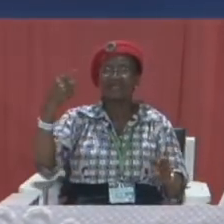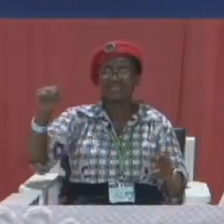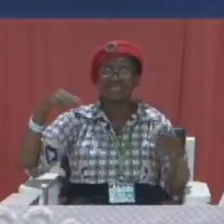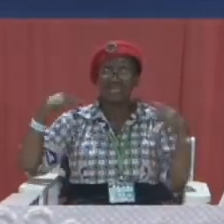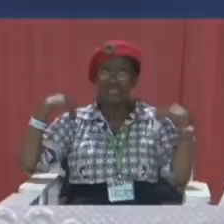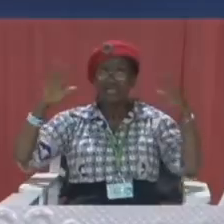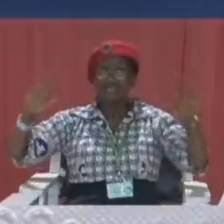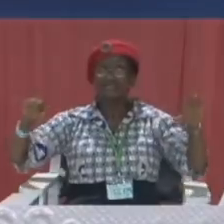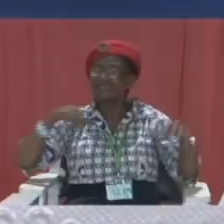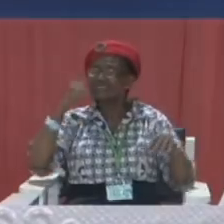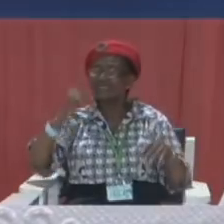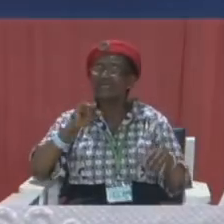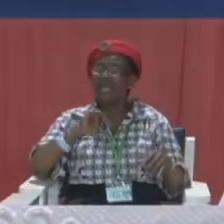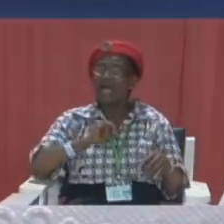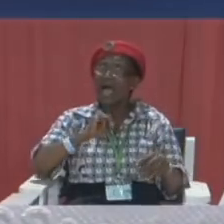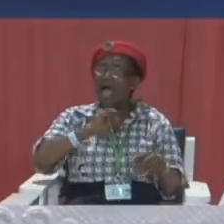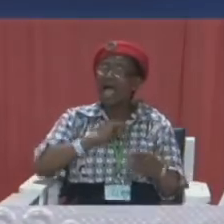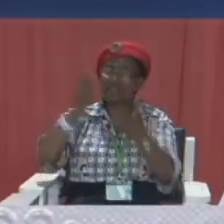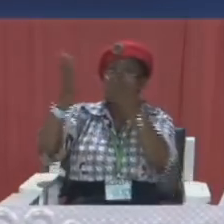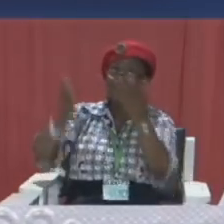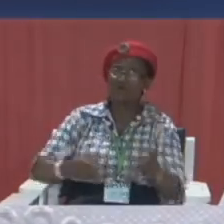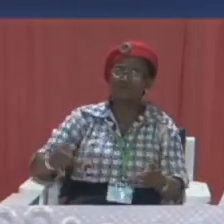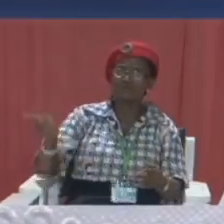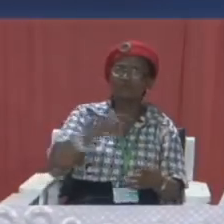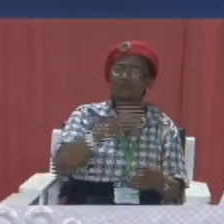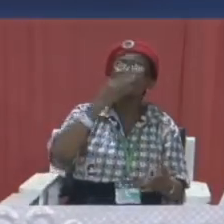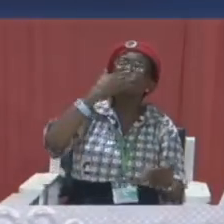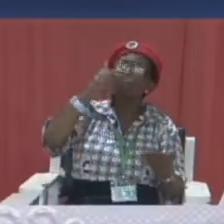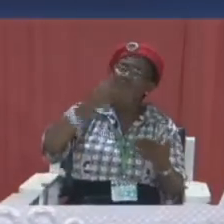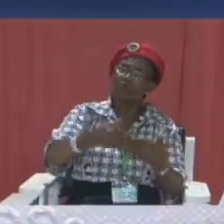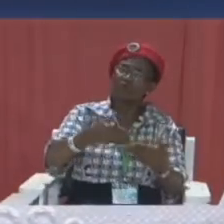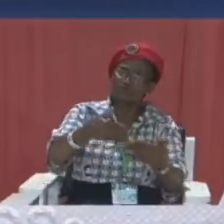brought you good tidings of great